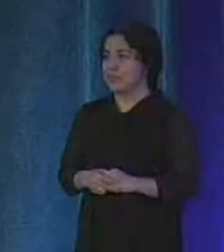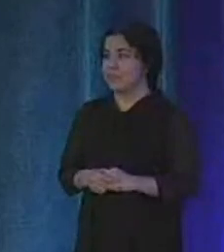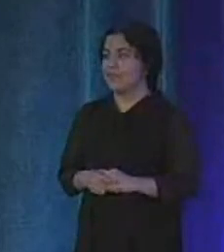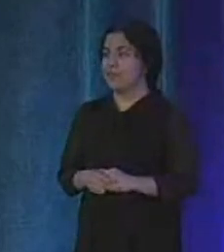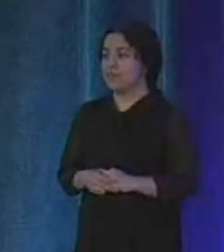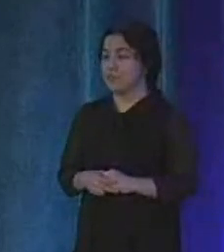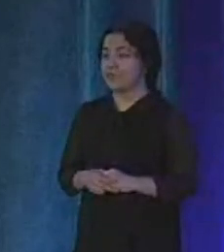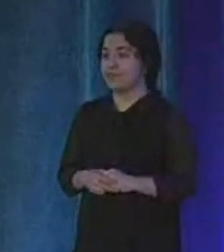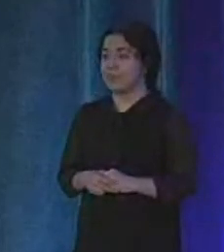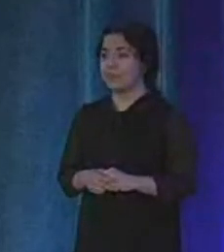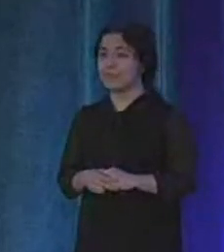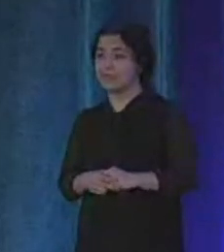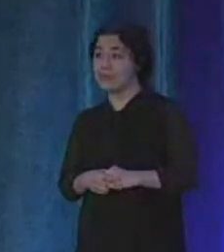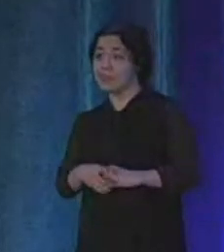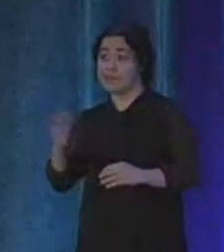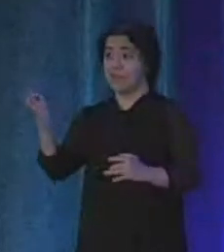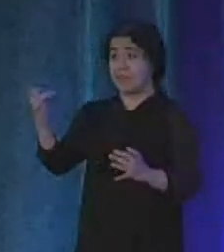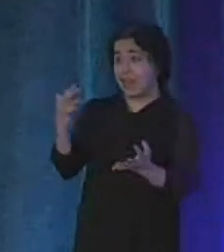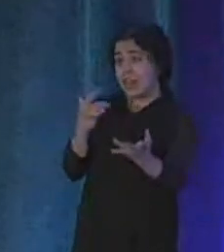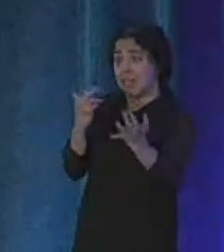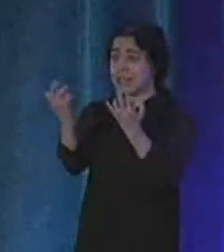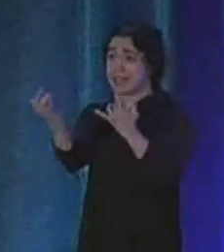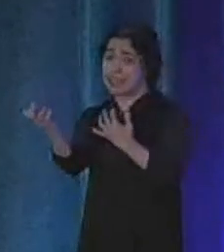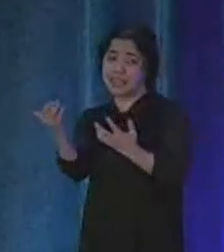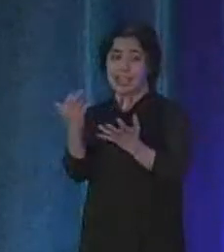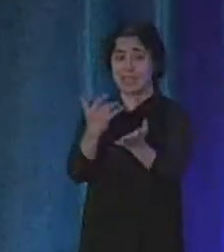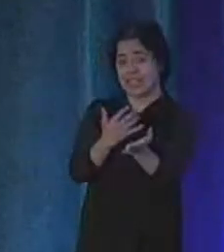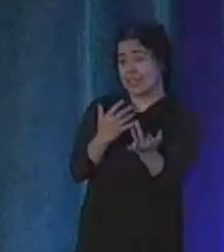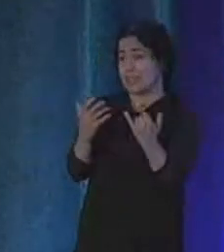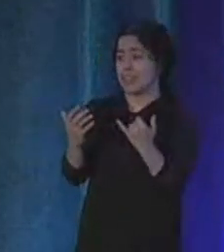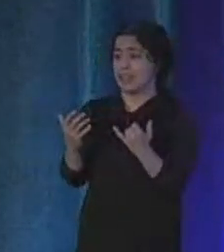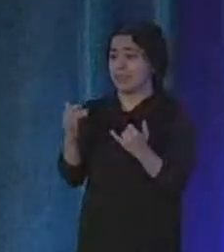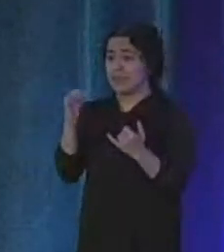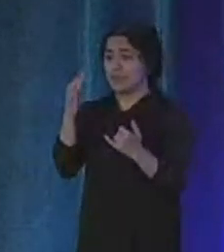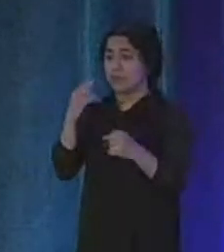How about that flight in? Guess that's why they call it Sin City.